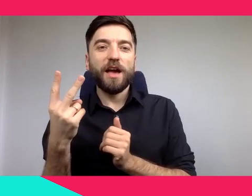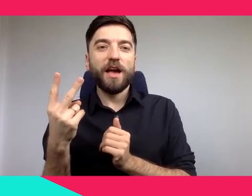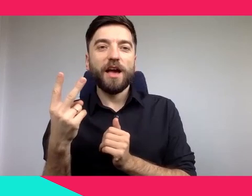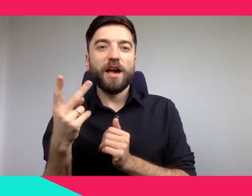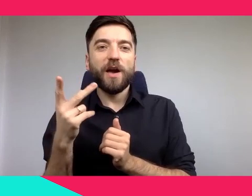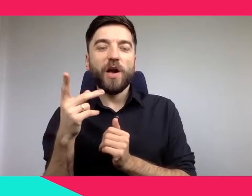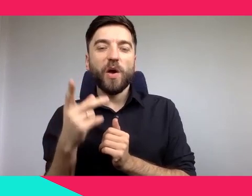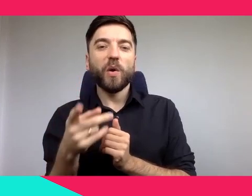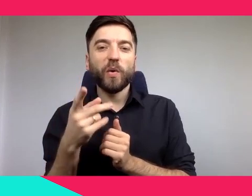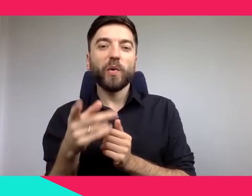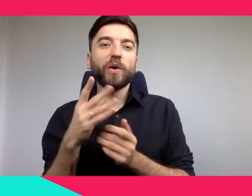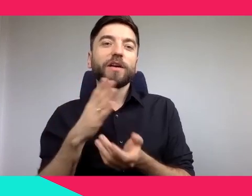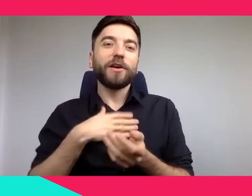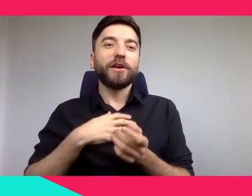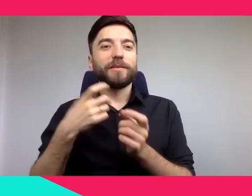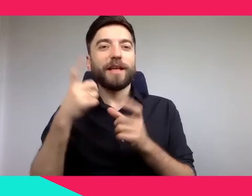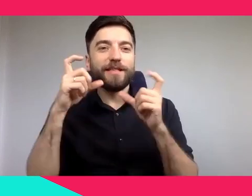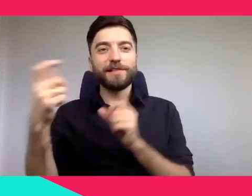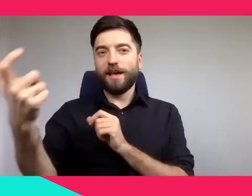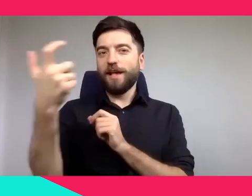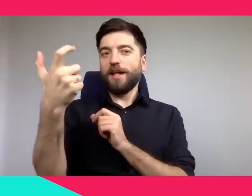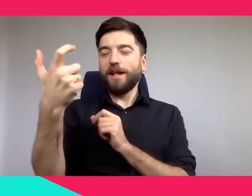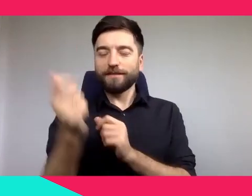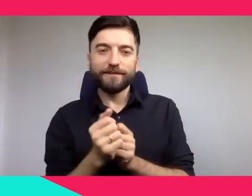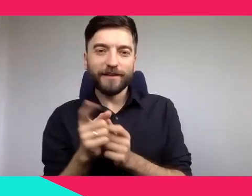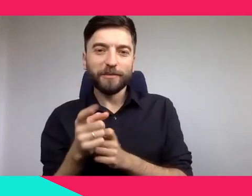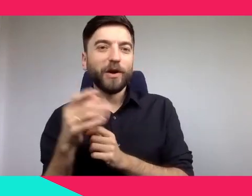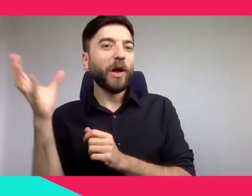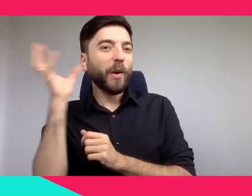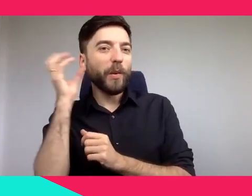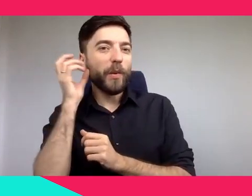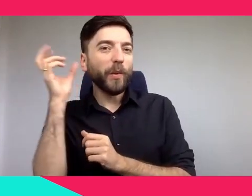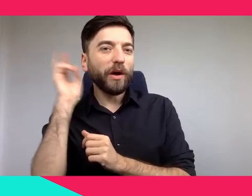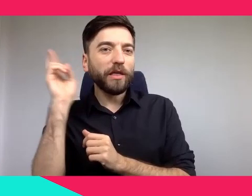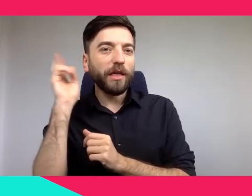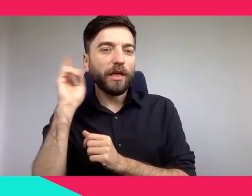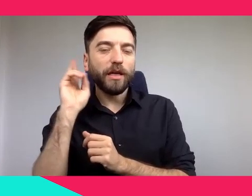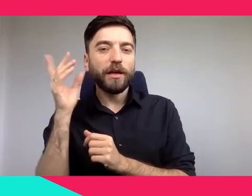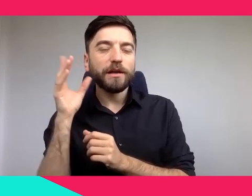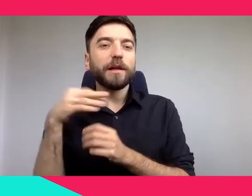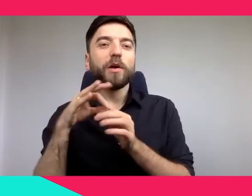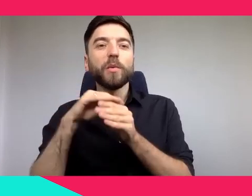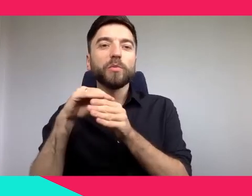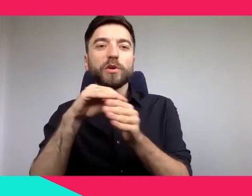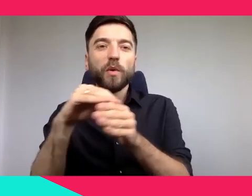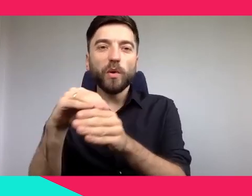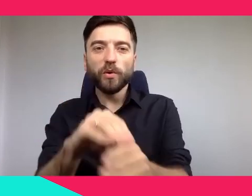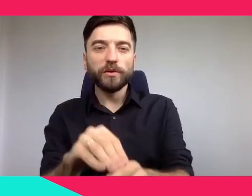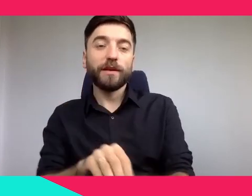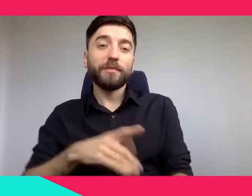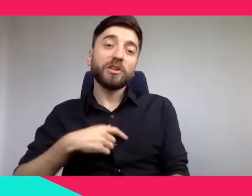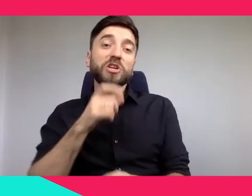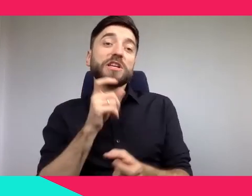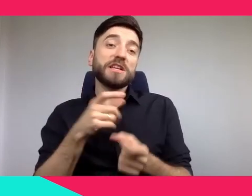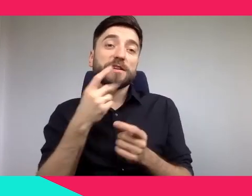lot has changed. I wouldn't want to put a value to that, but it's changed from a very